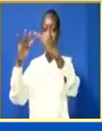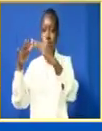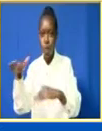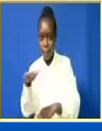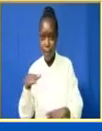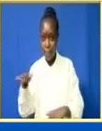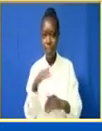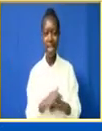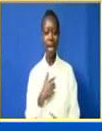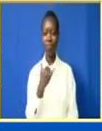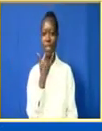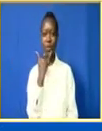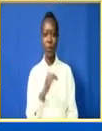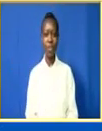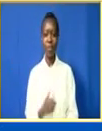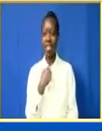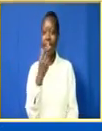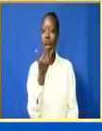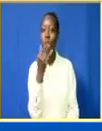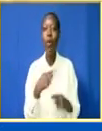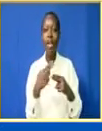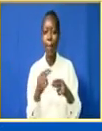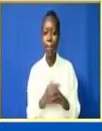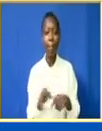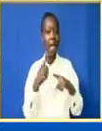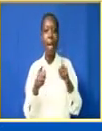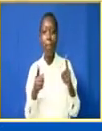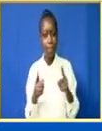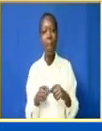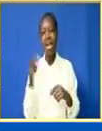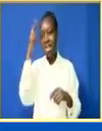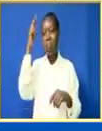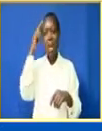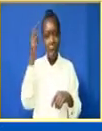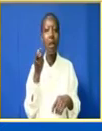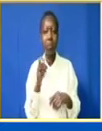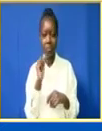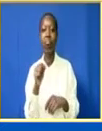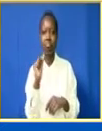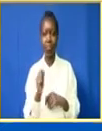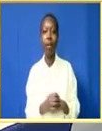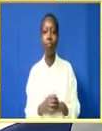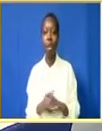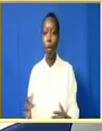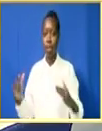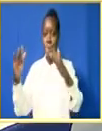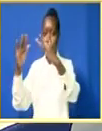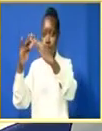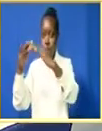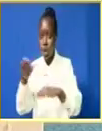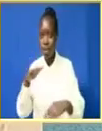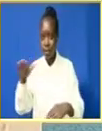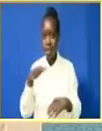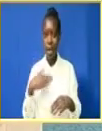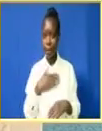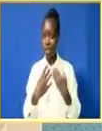Uh-huh. Don't worry. But at least you had it in mind. Yes, I did. It's called a deposition site. Don't be like me.